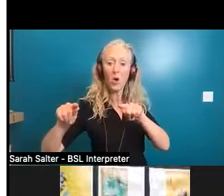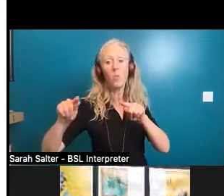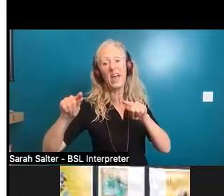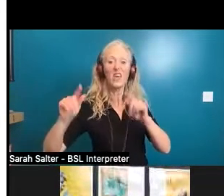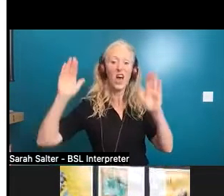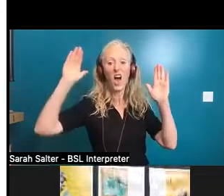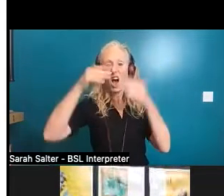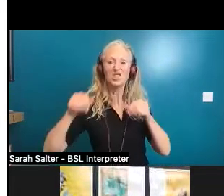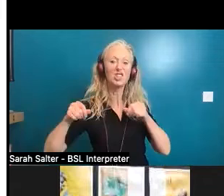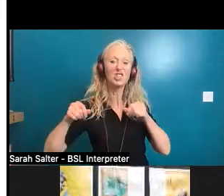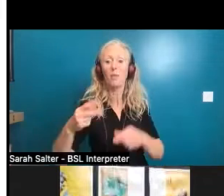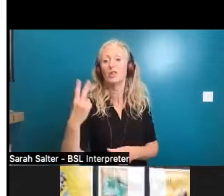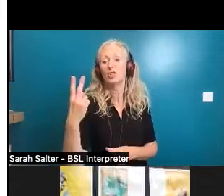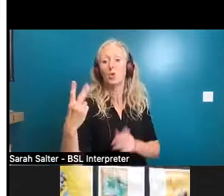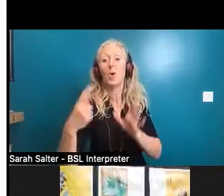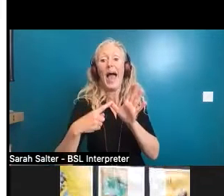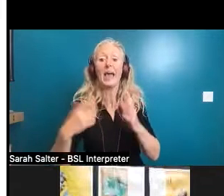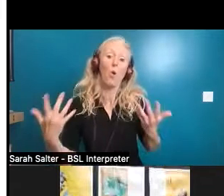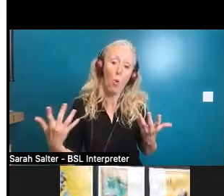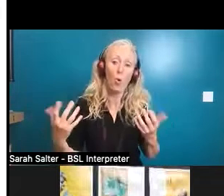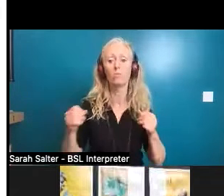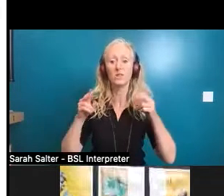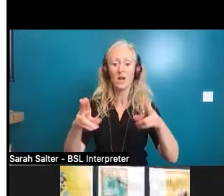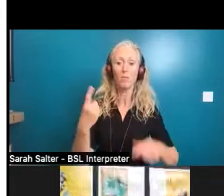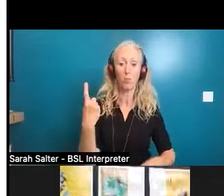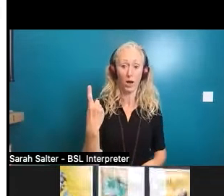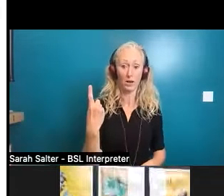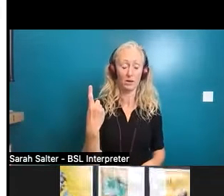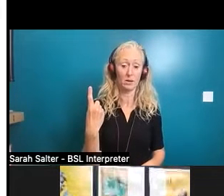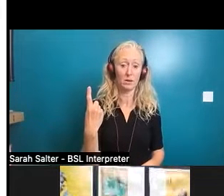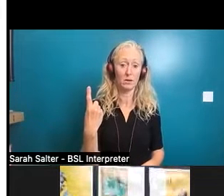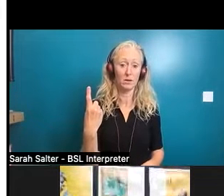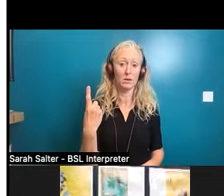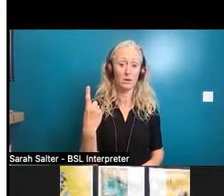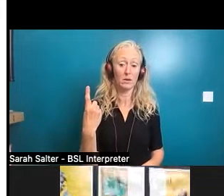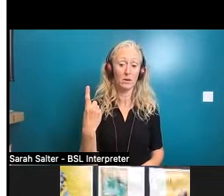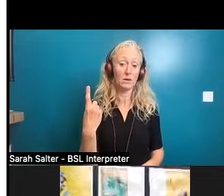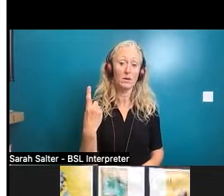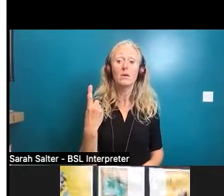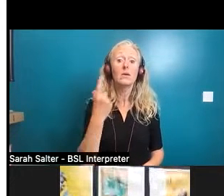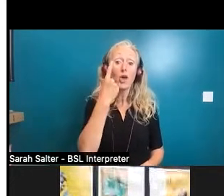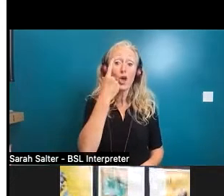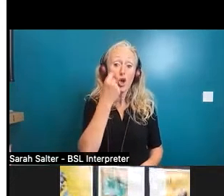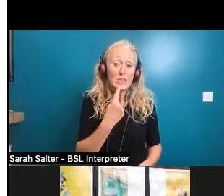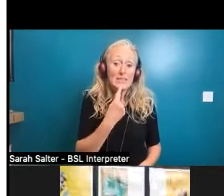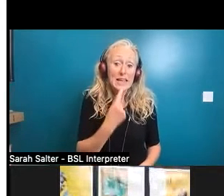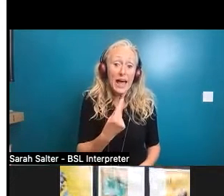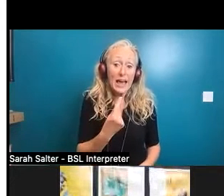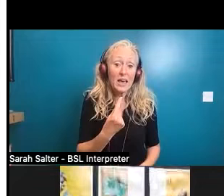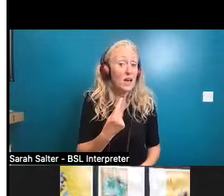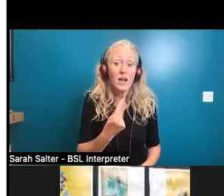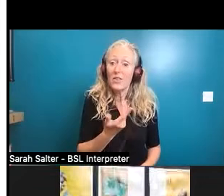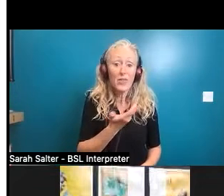well say Usher syndrome type 1. It may say there are no